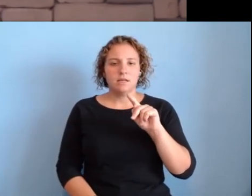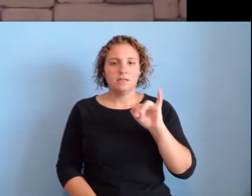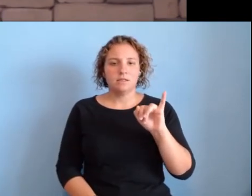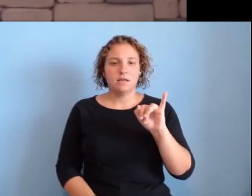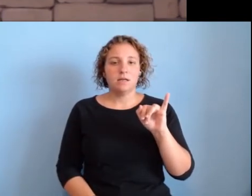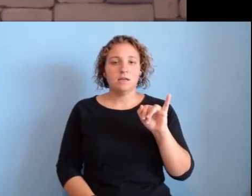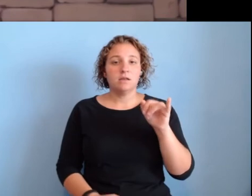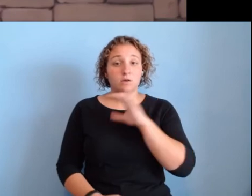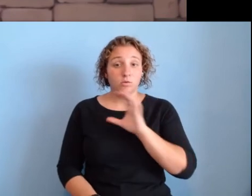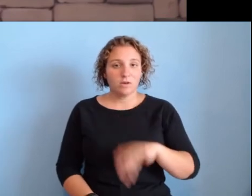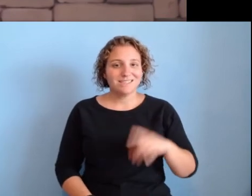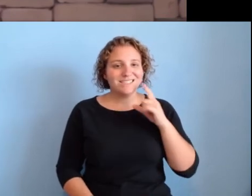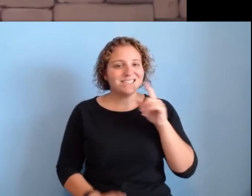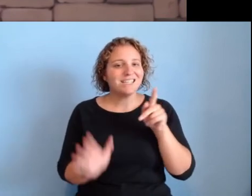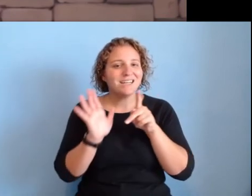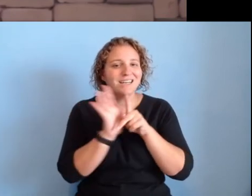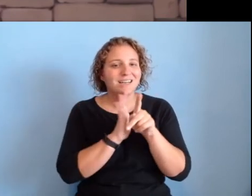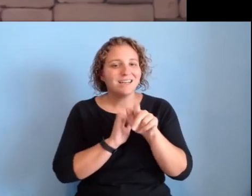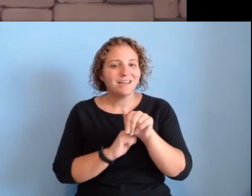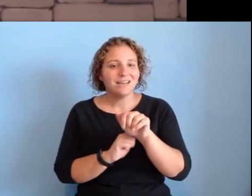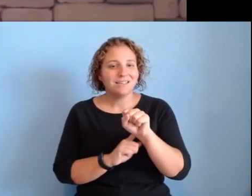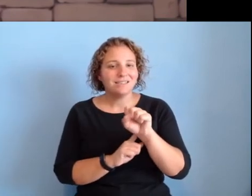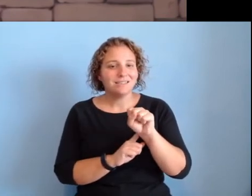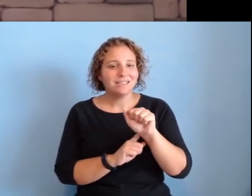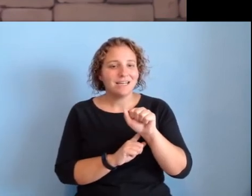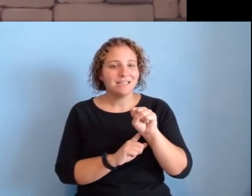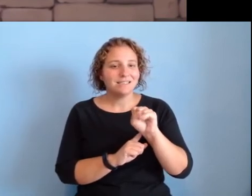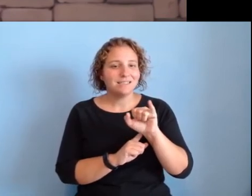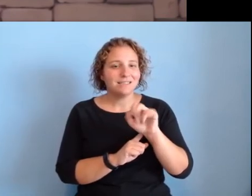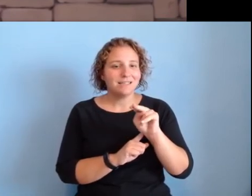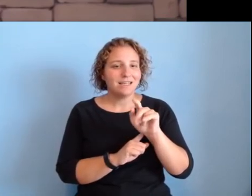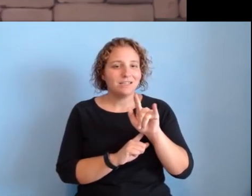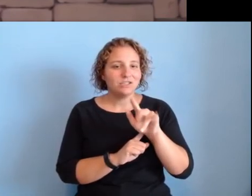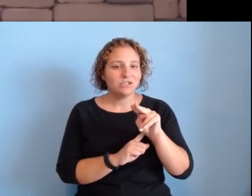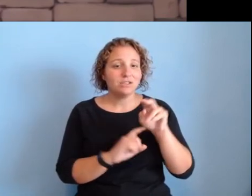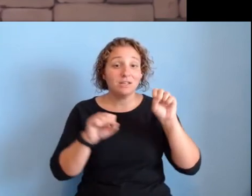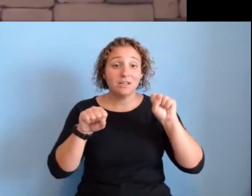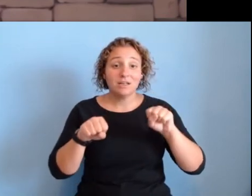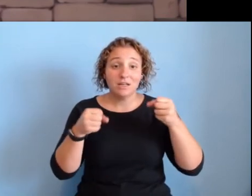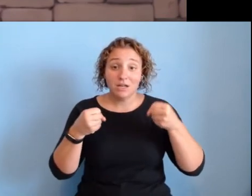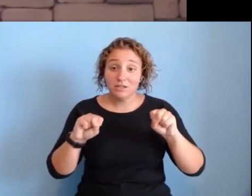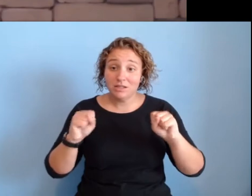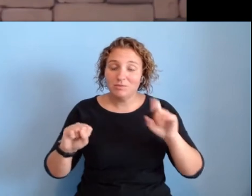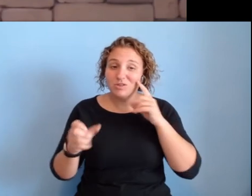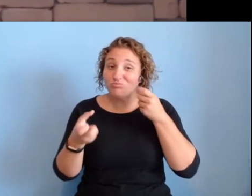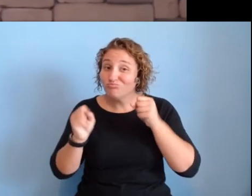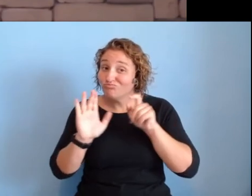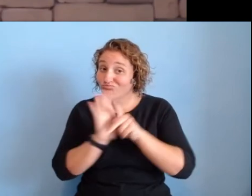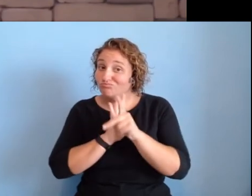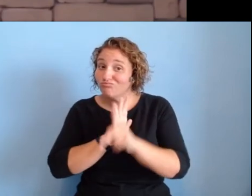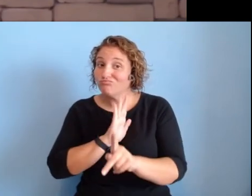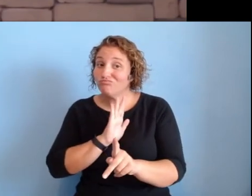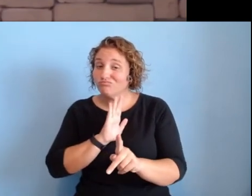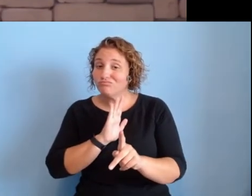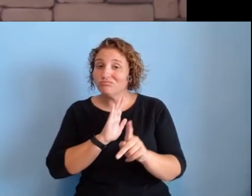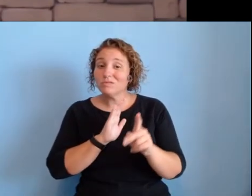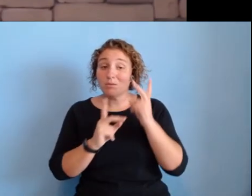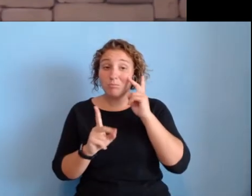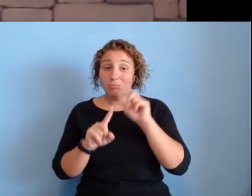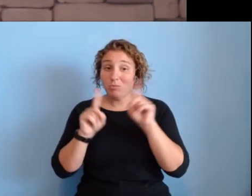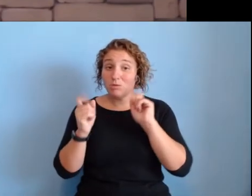attempt. And it's attempt because he survives it. Interesting. Look at Revelation 11.